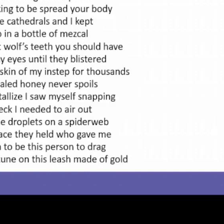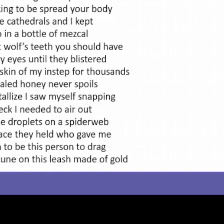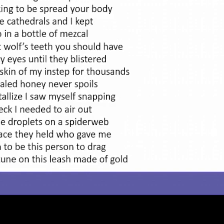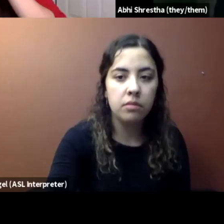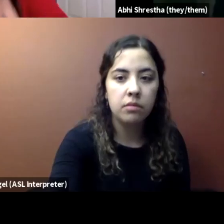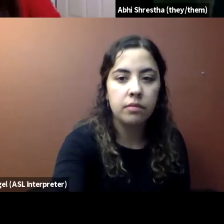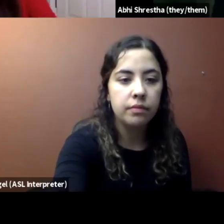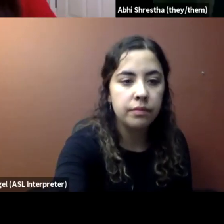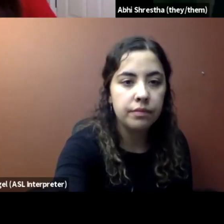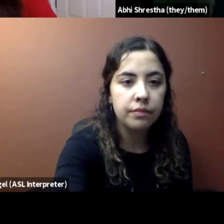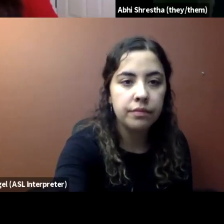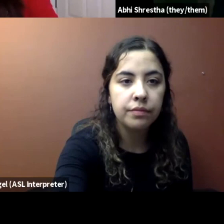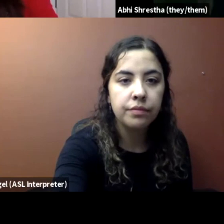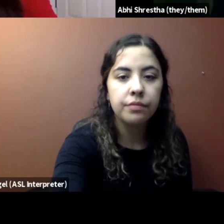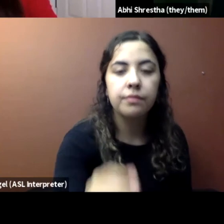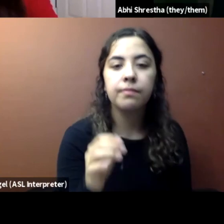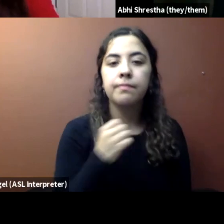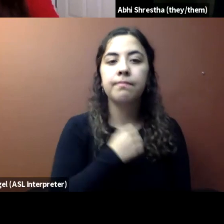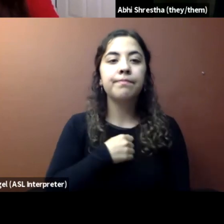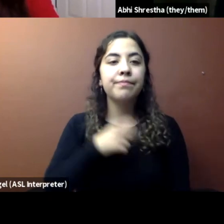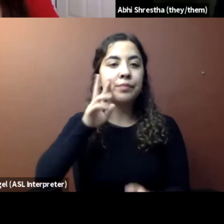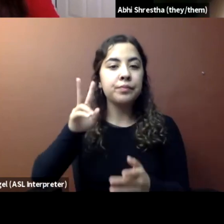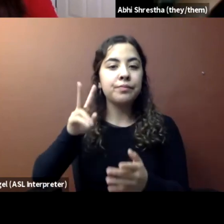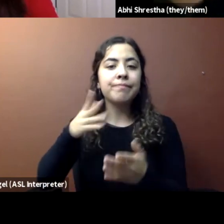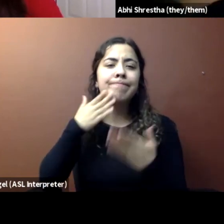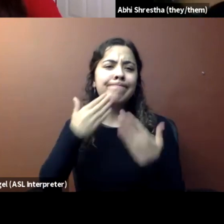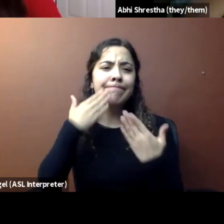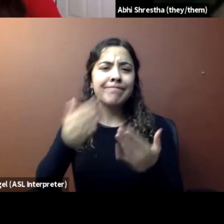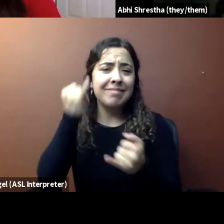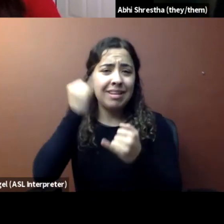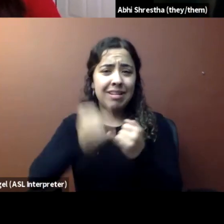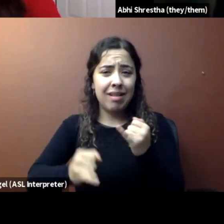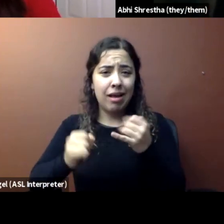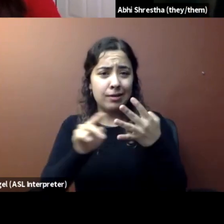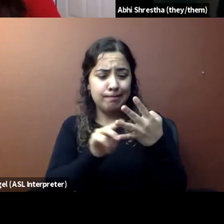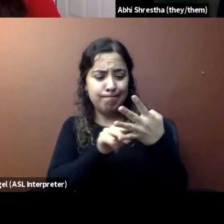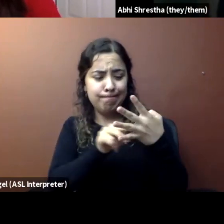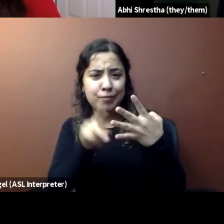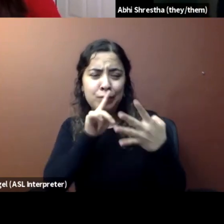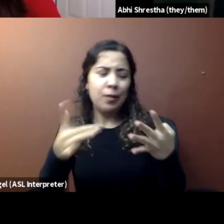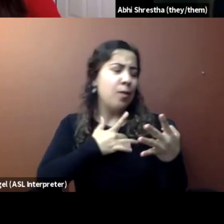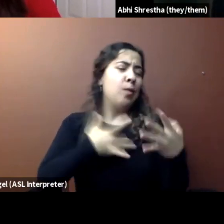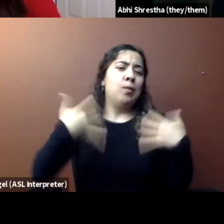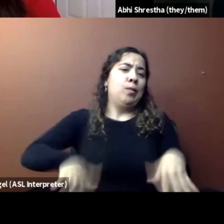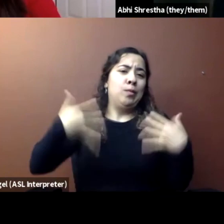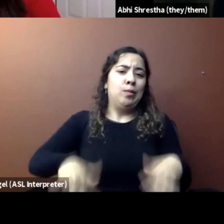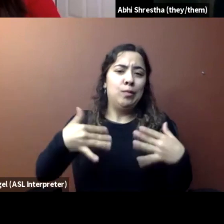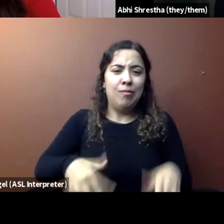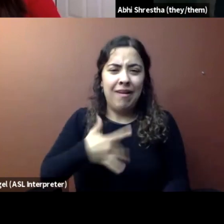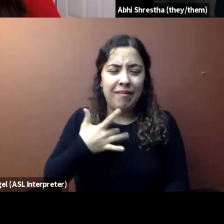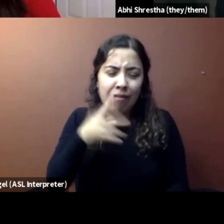Thank you. Thank That you. last line, the last two lines just hit me hard. I feel like I've lingered with